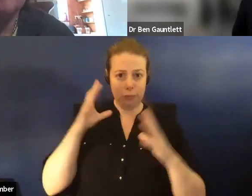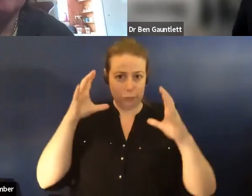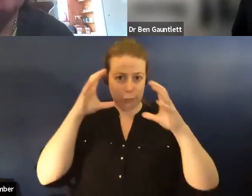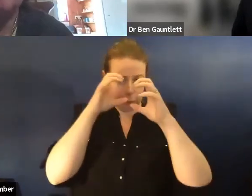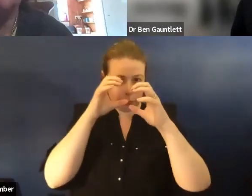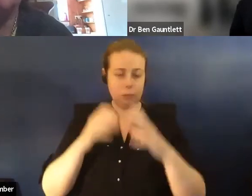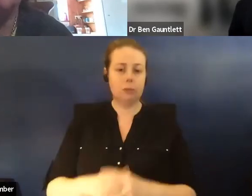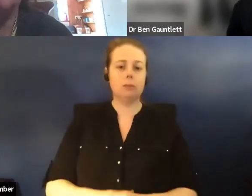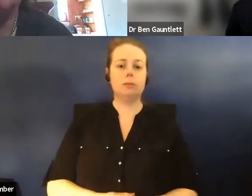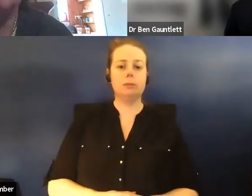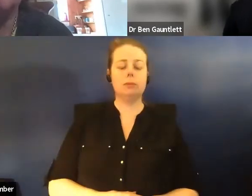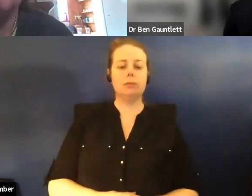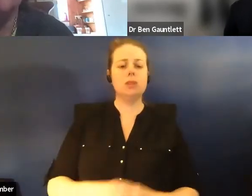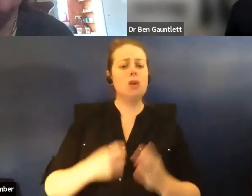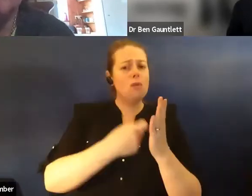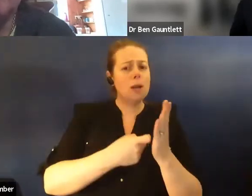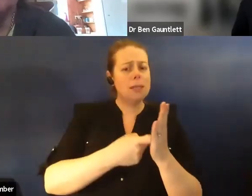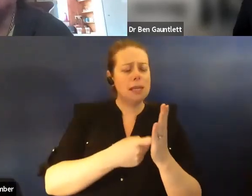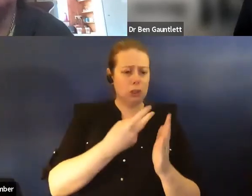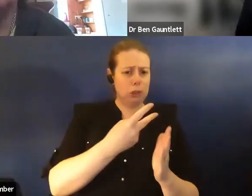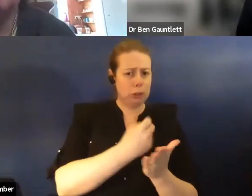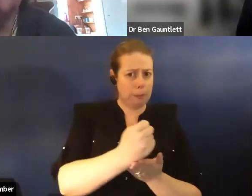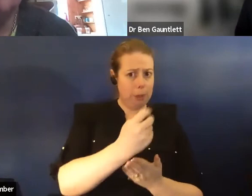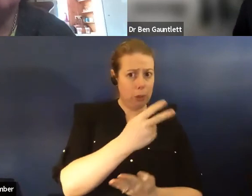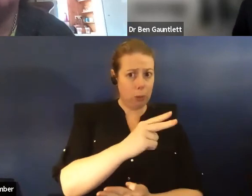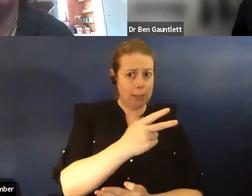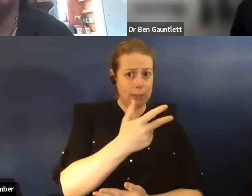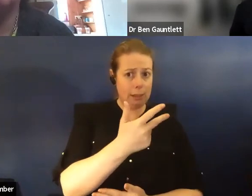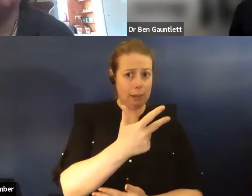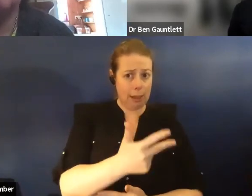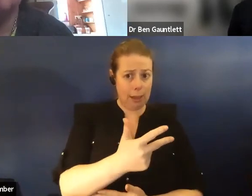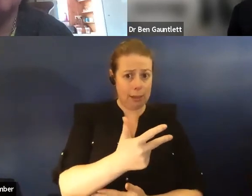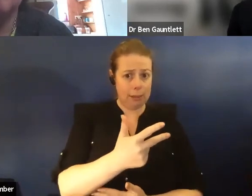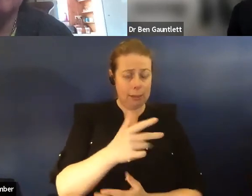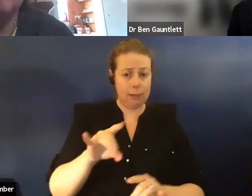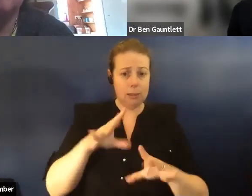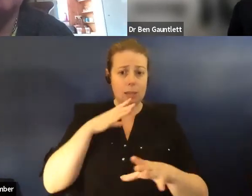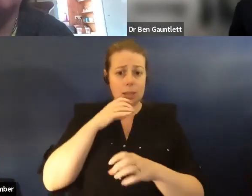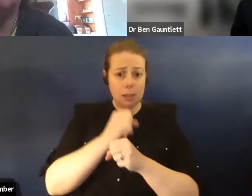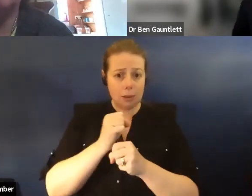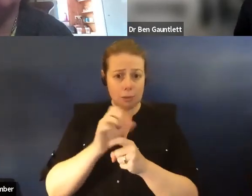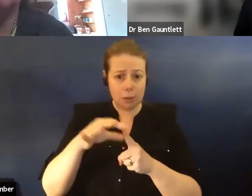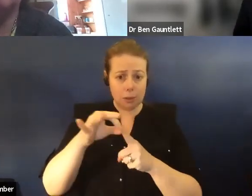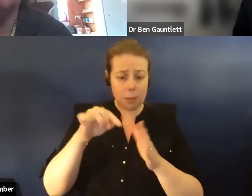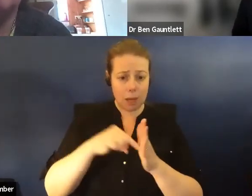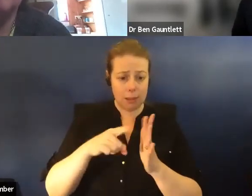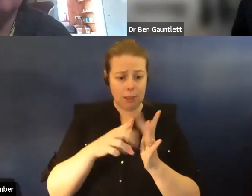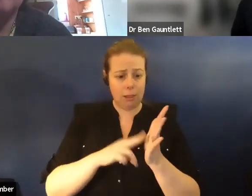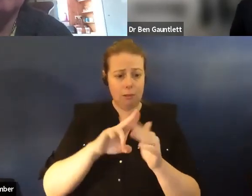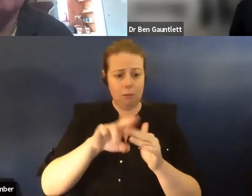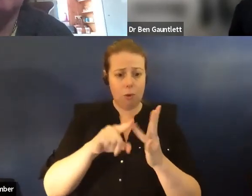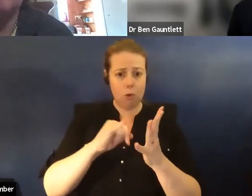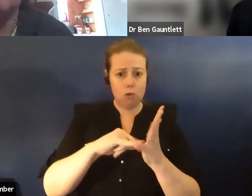terms of recommendation 28, the Australian Government Department of Infrastructure, Transport, Regional Development and Communications